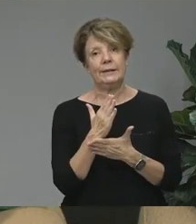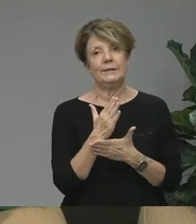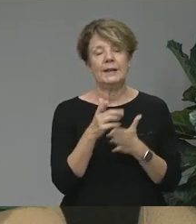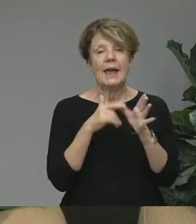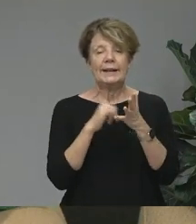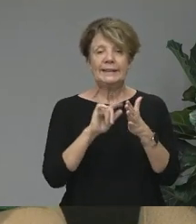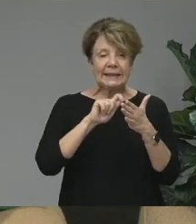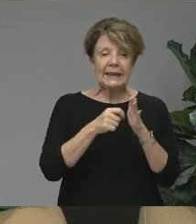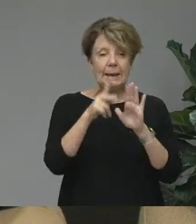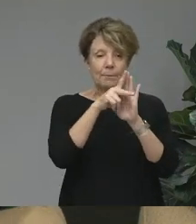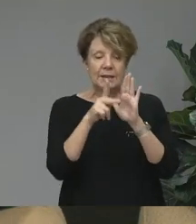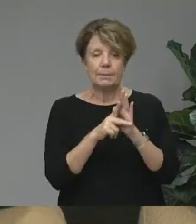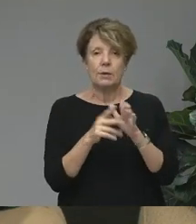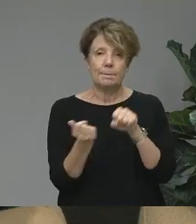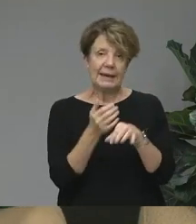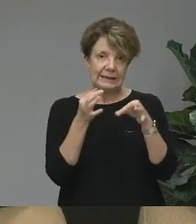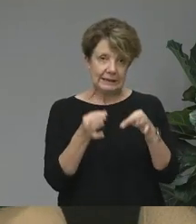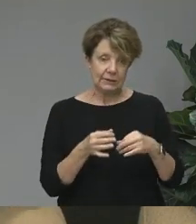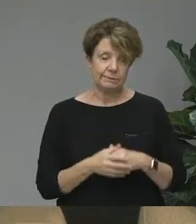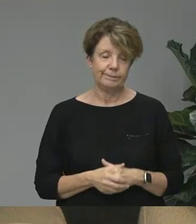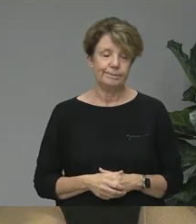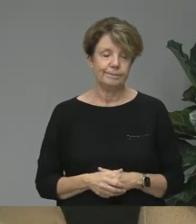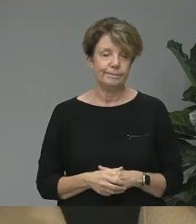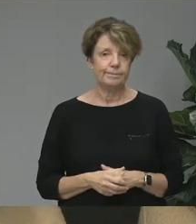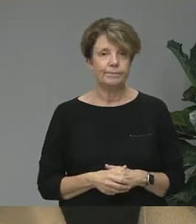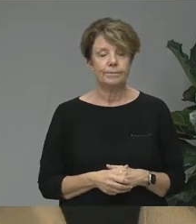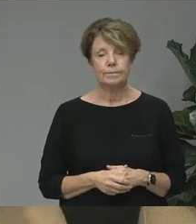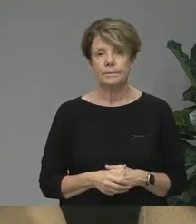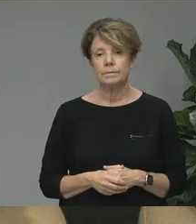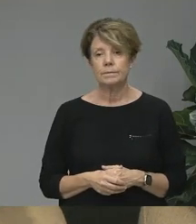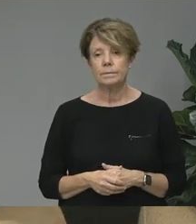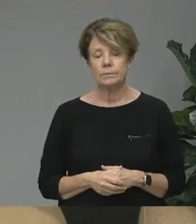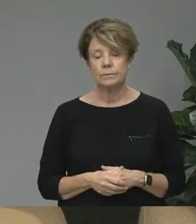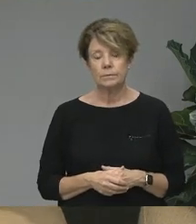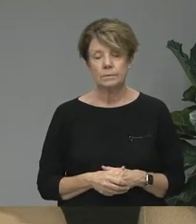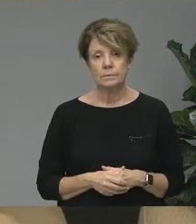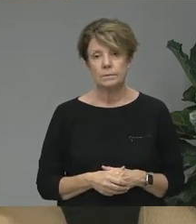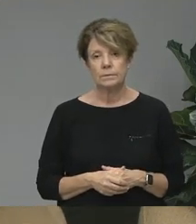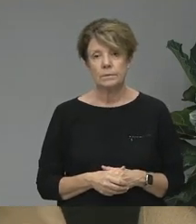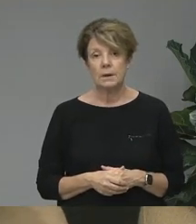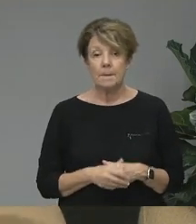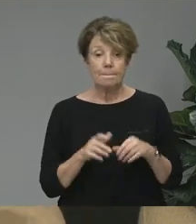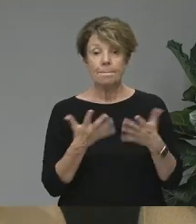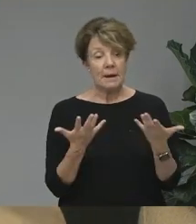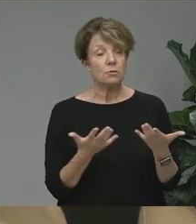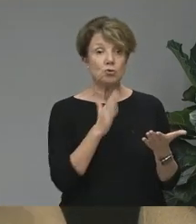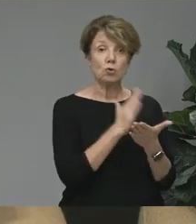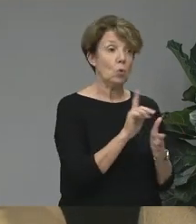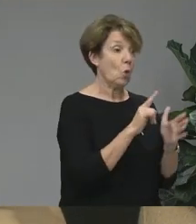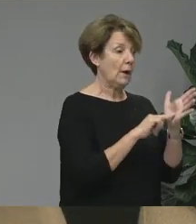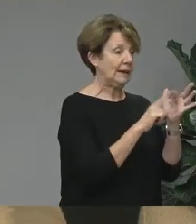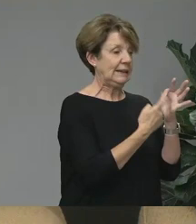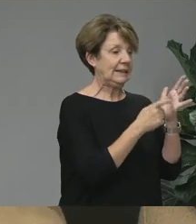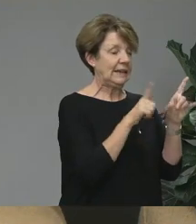in making those decisions. But of course, it's, you know, despite what Terry has said, and there was this,